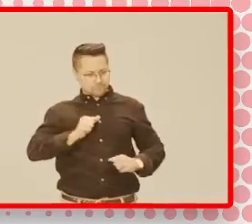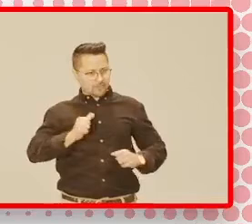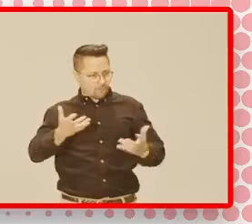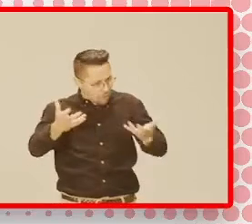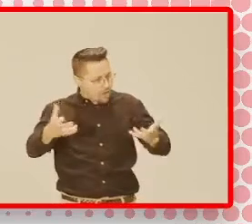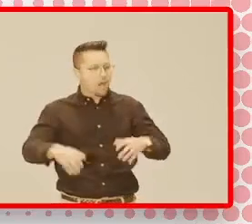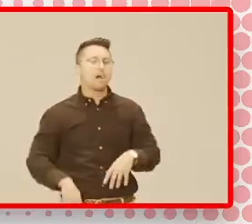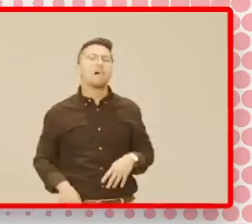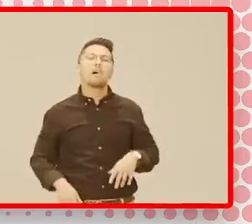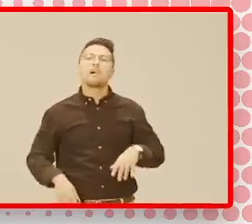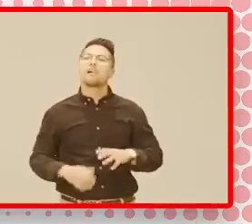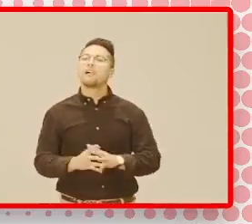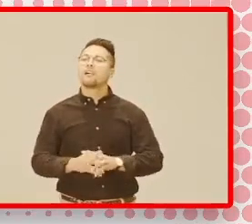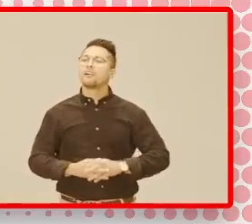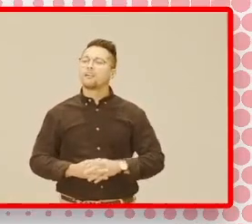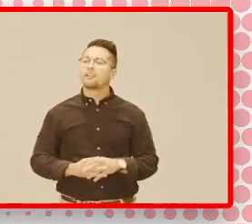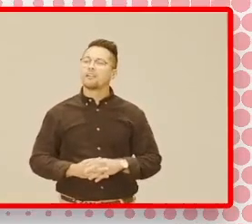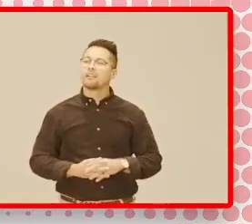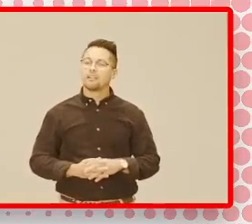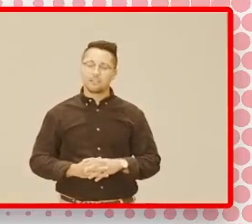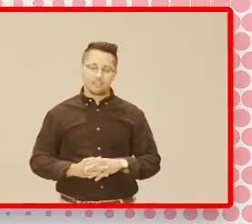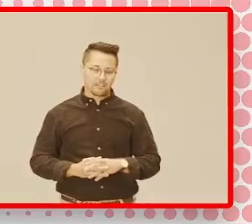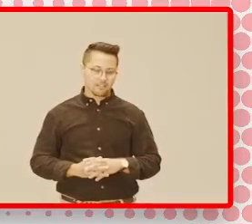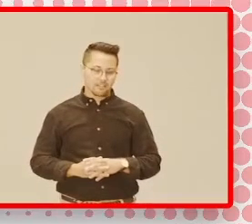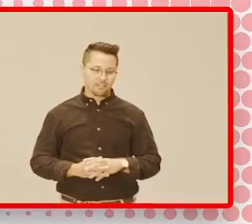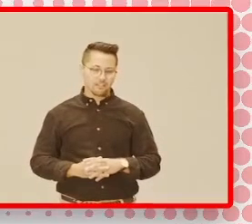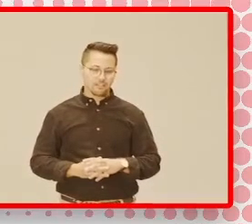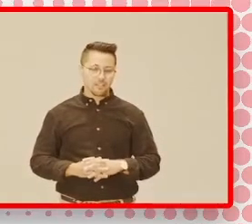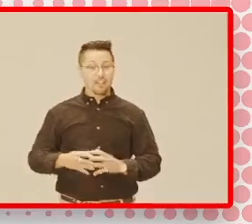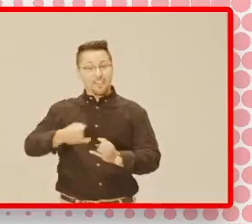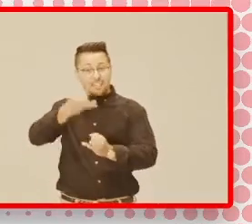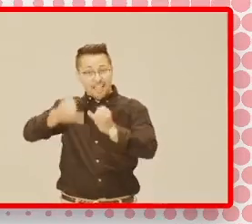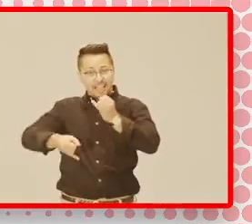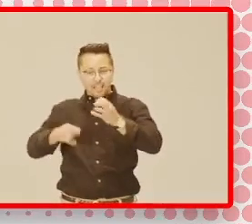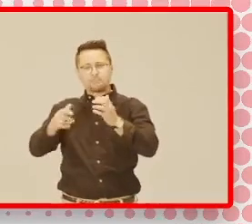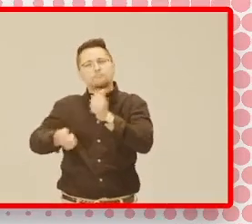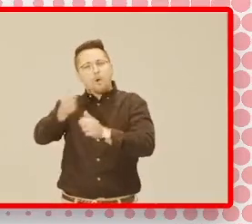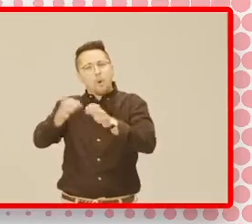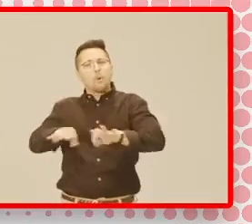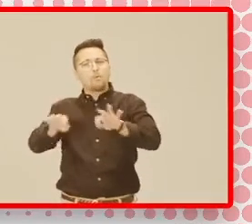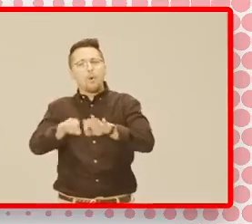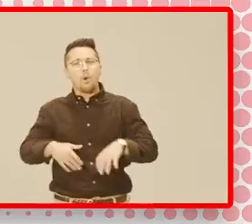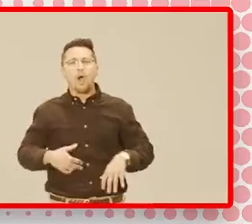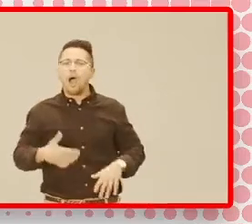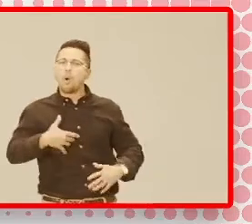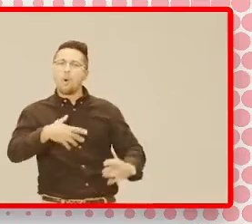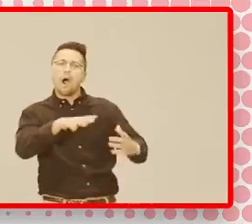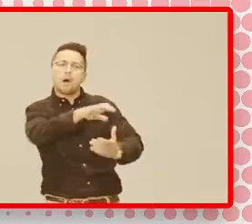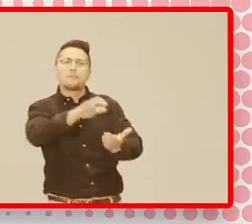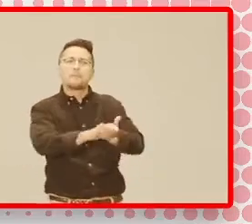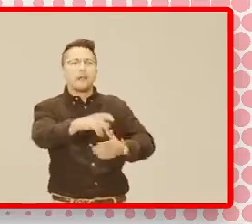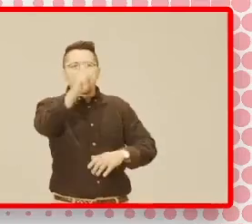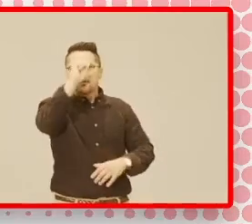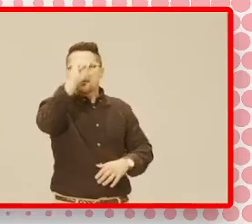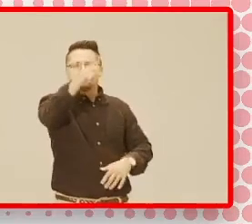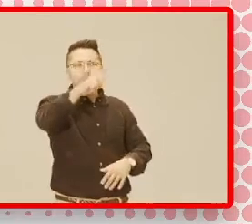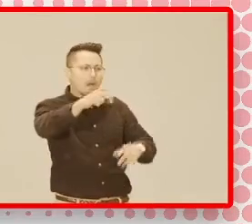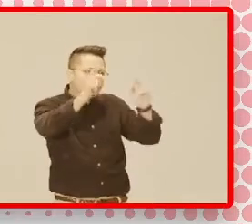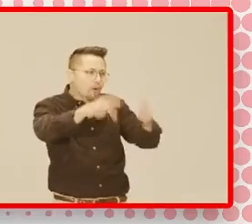And most importantly, I want to marry a smoking,